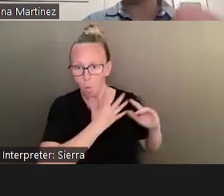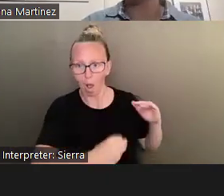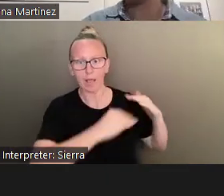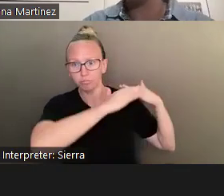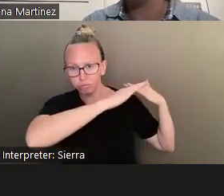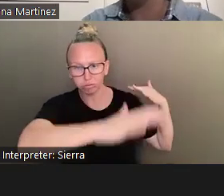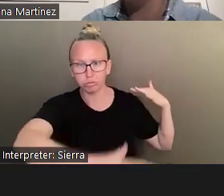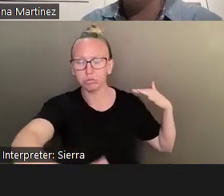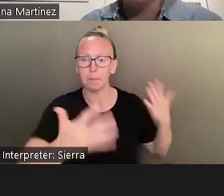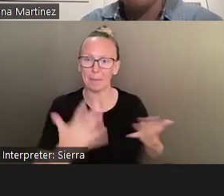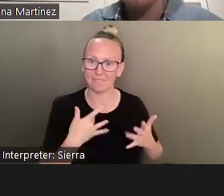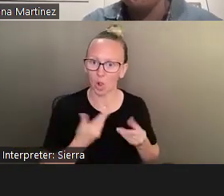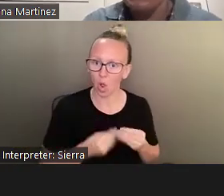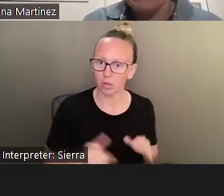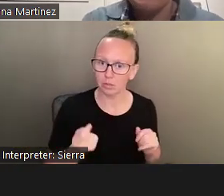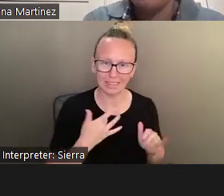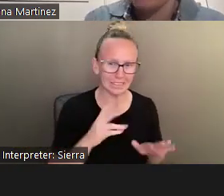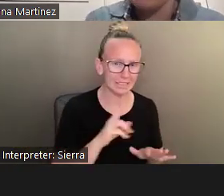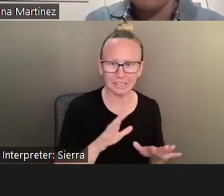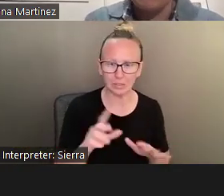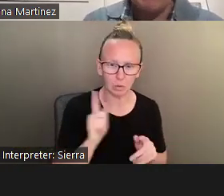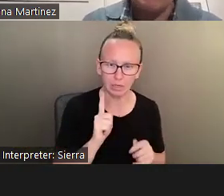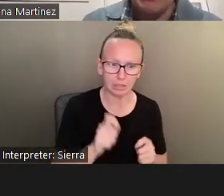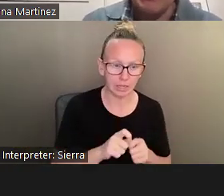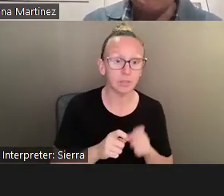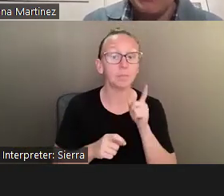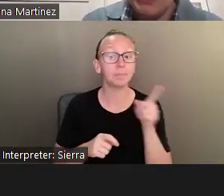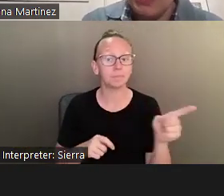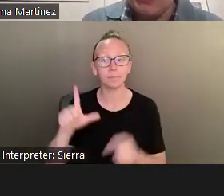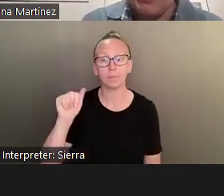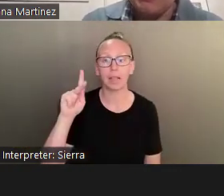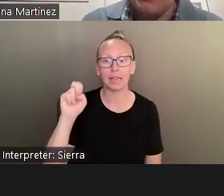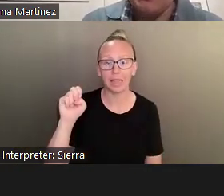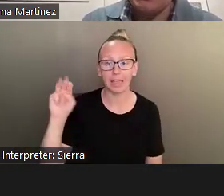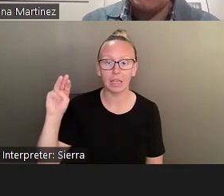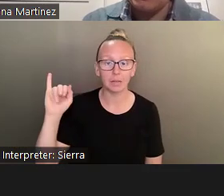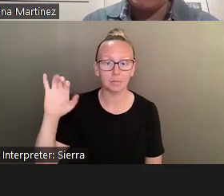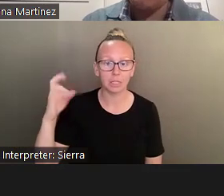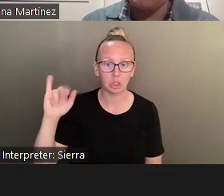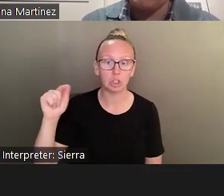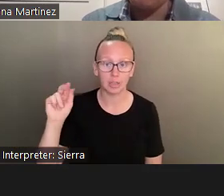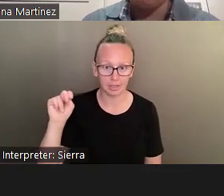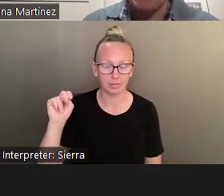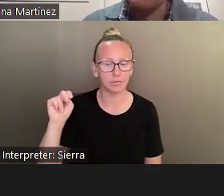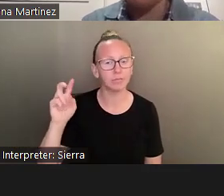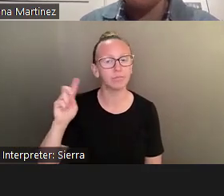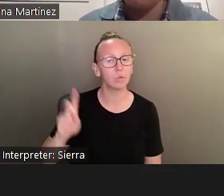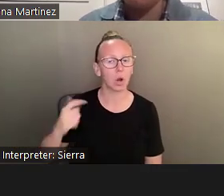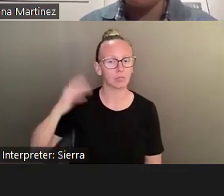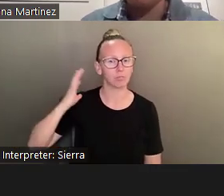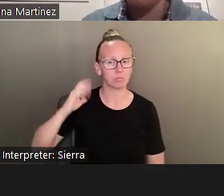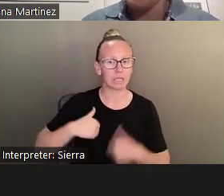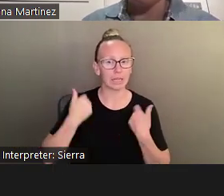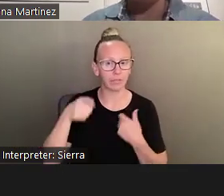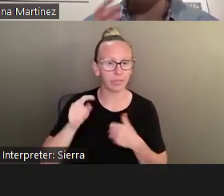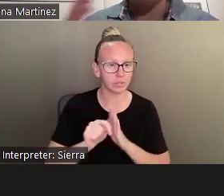Michigan. This is the shore of Lake Michigan in Chicago. This is where I was living at the time. And there was this day where there had been a massive